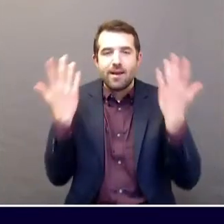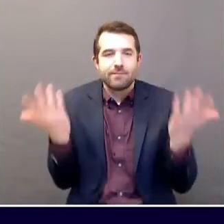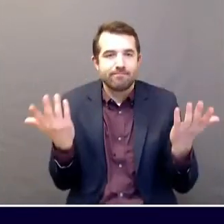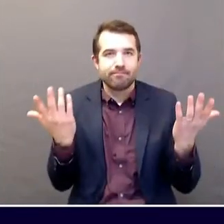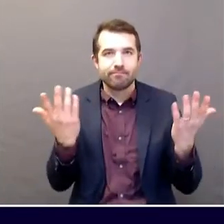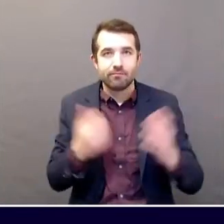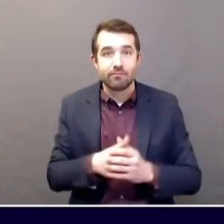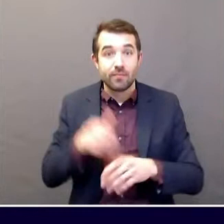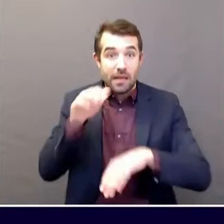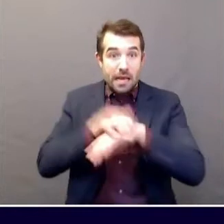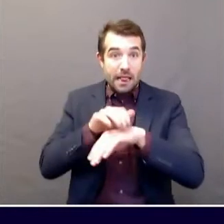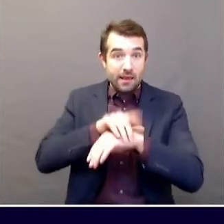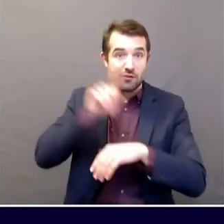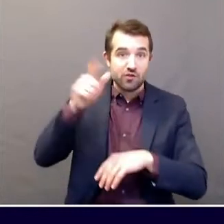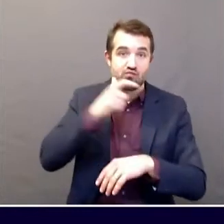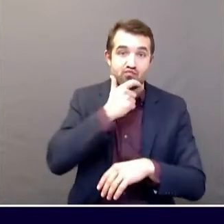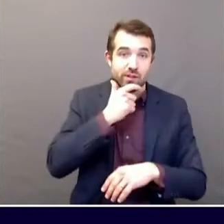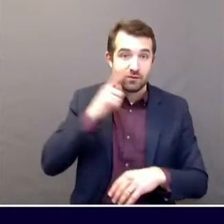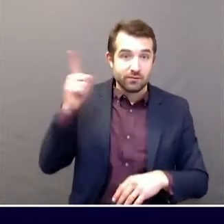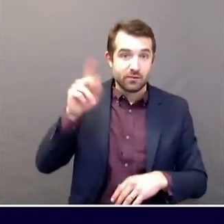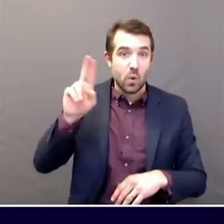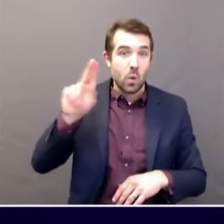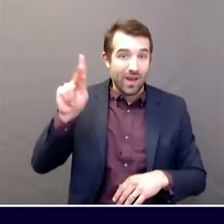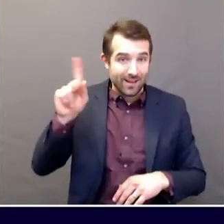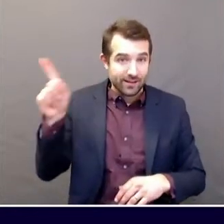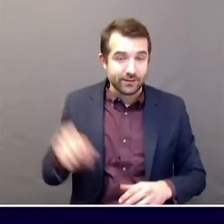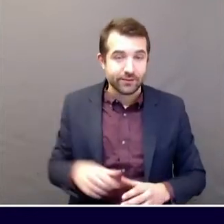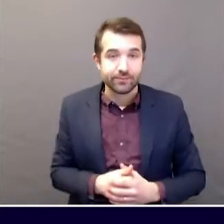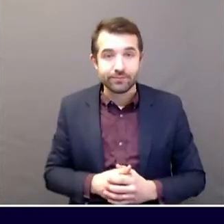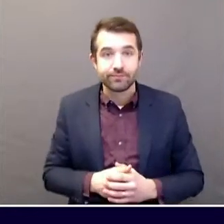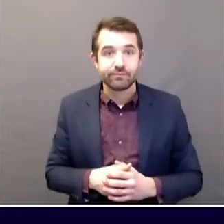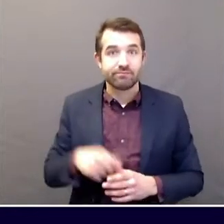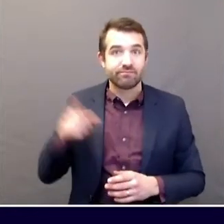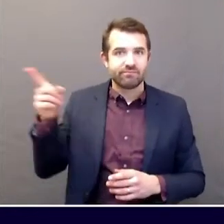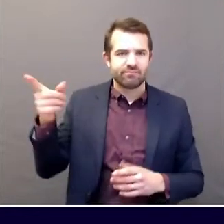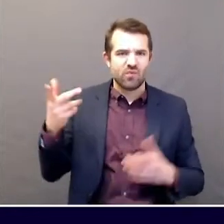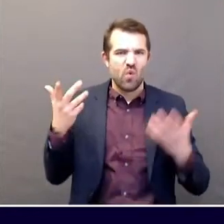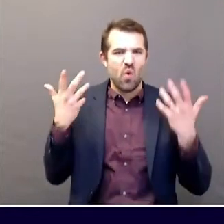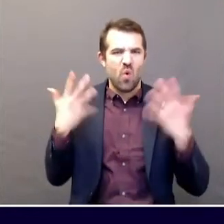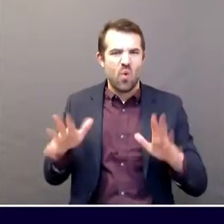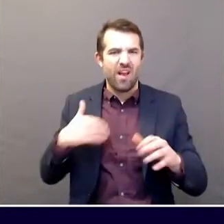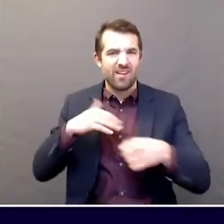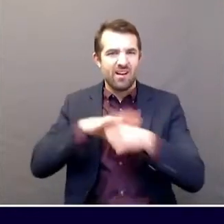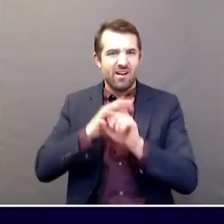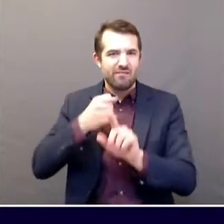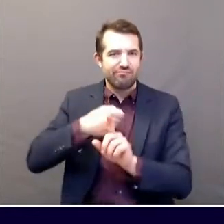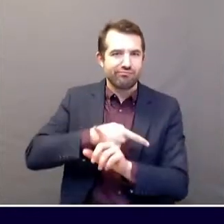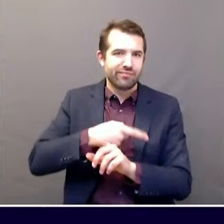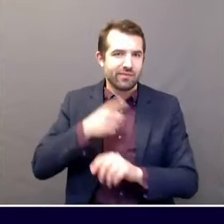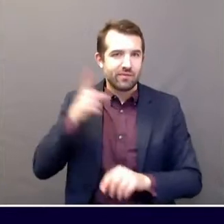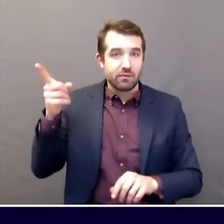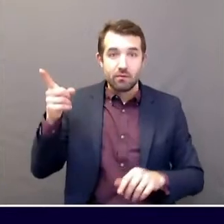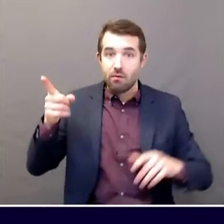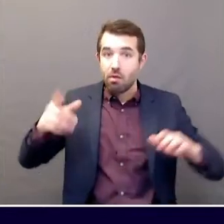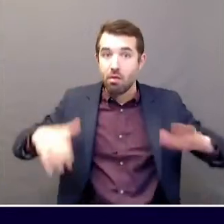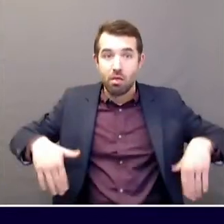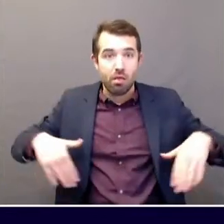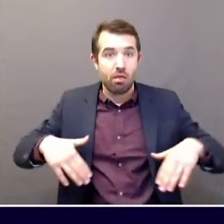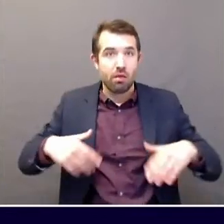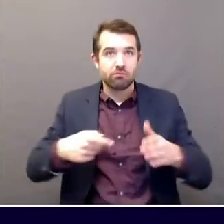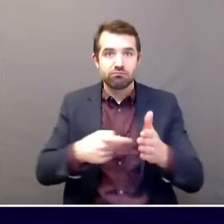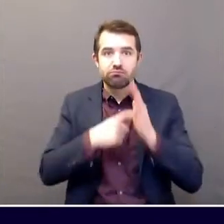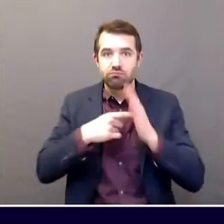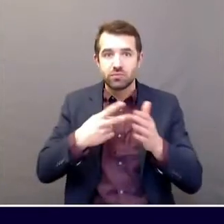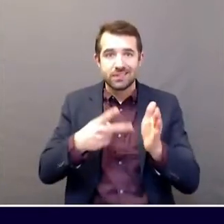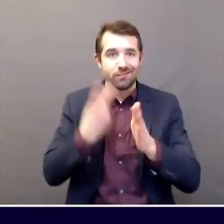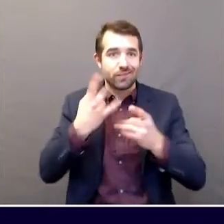other countries that have experienced these variants, they have not, for example, required or mandated double masking as of yet.